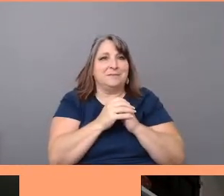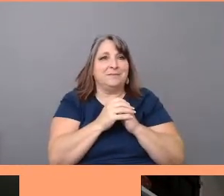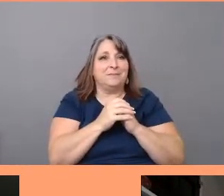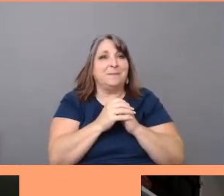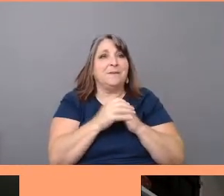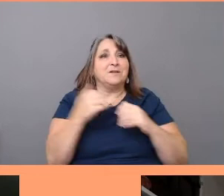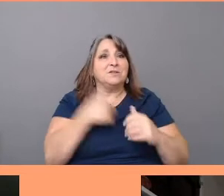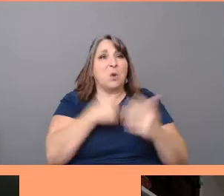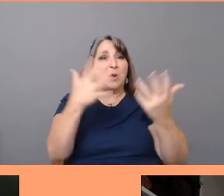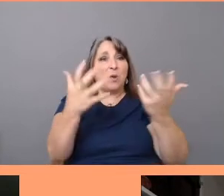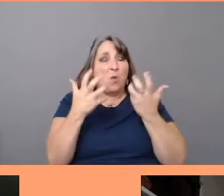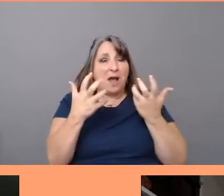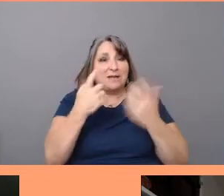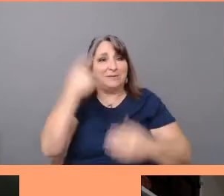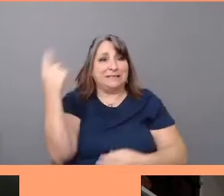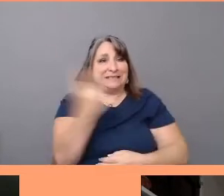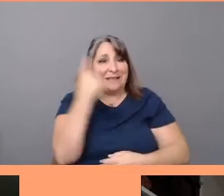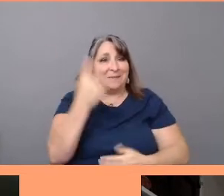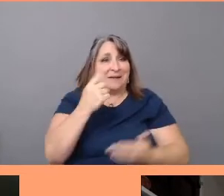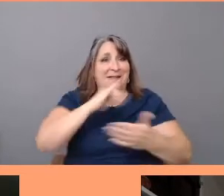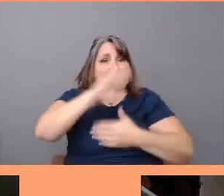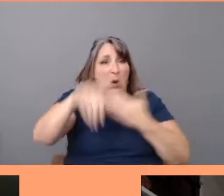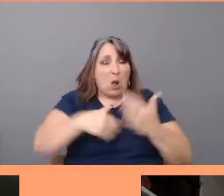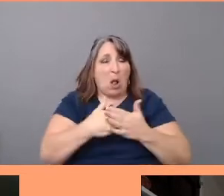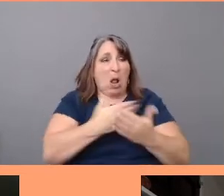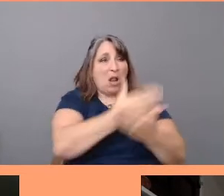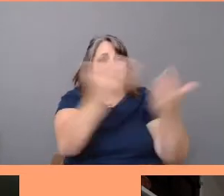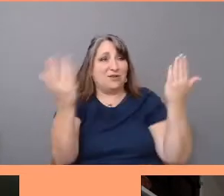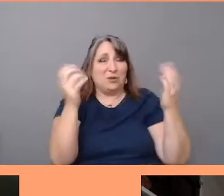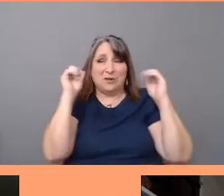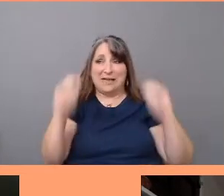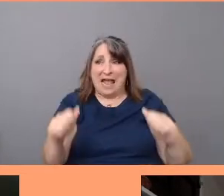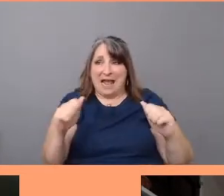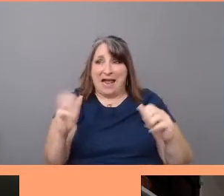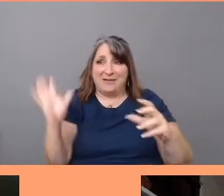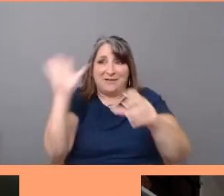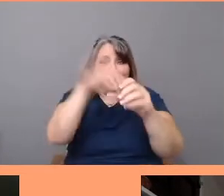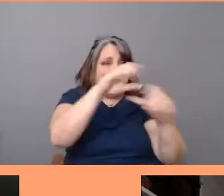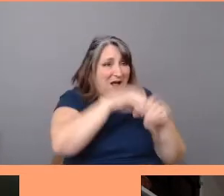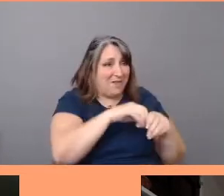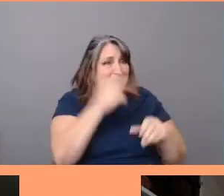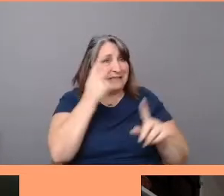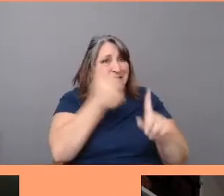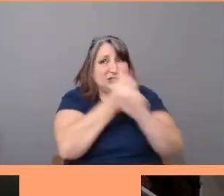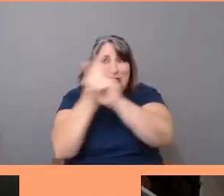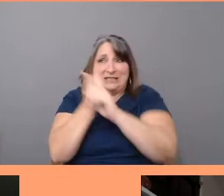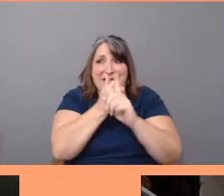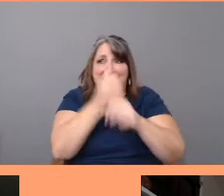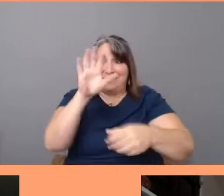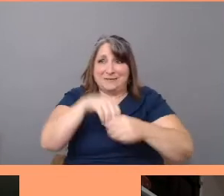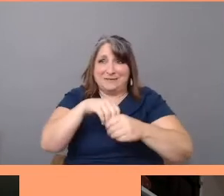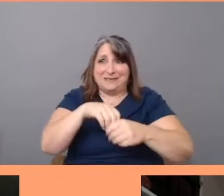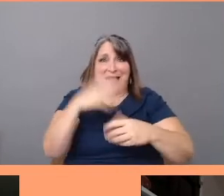something that all of you can participate in and see yourselves in and embrace.